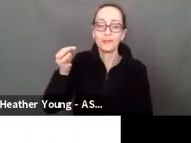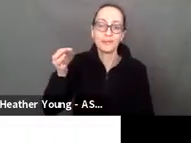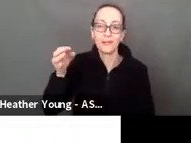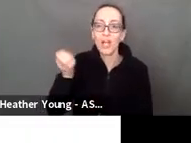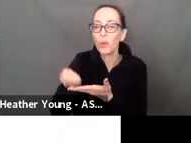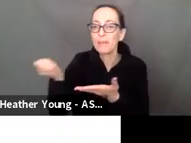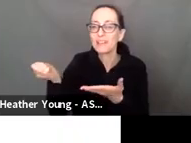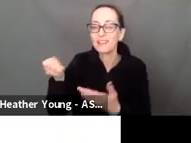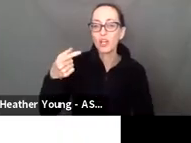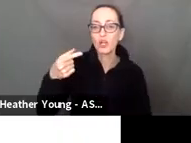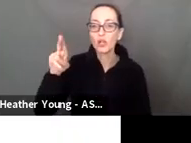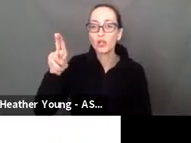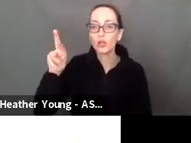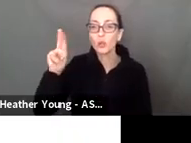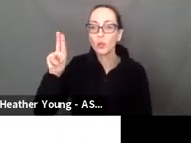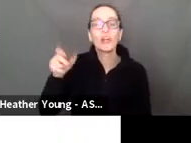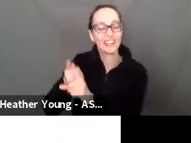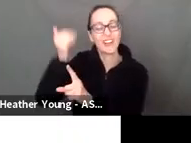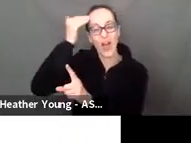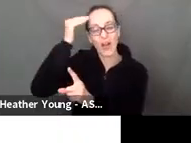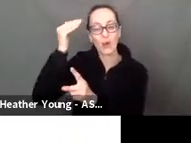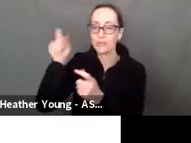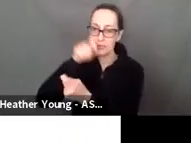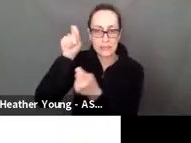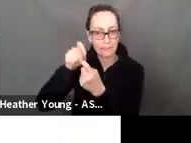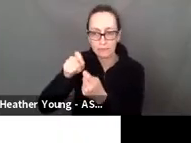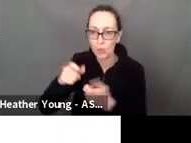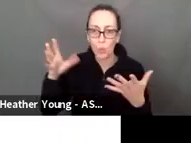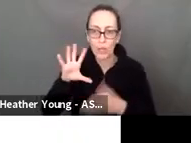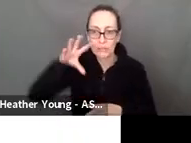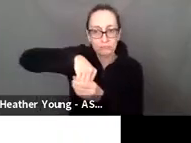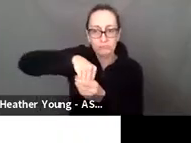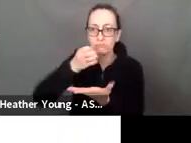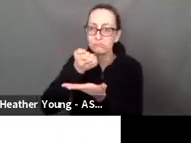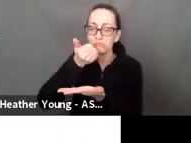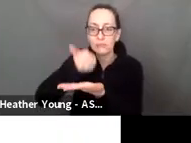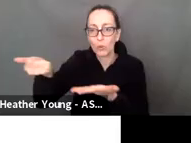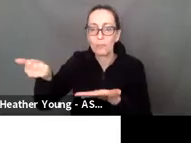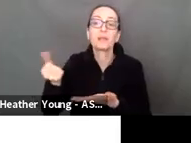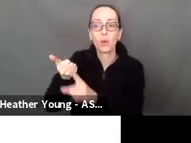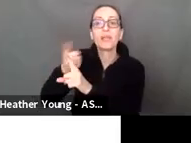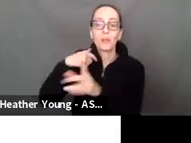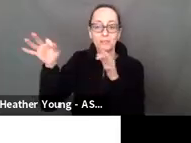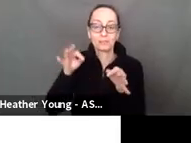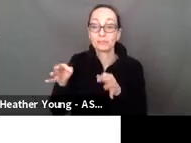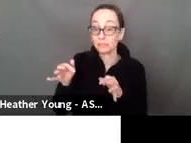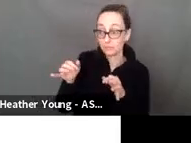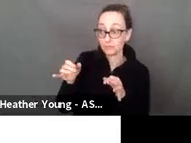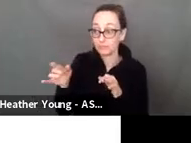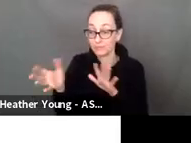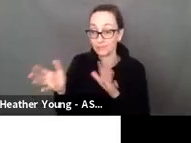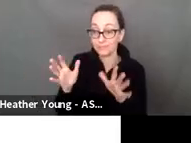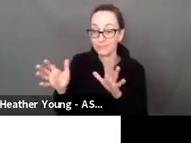he knows the ins and outs of the pieces of equipment that we distribute. So he's going to talk about the pieces of equipment. Did you have a,